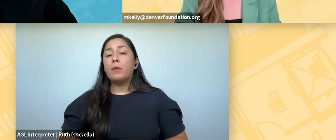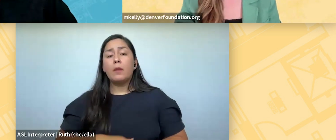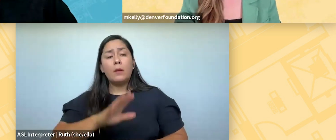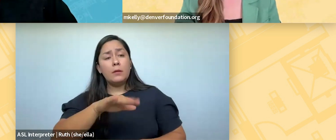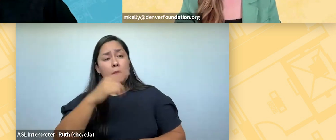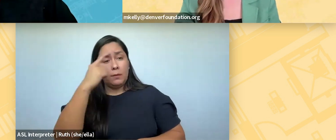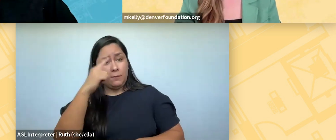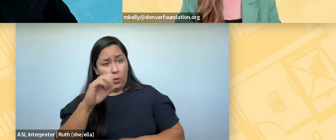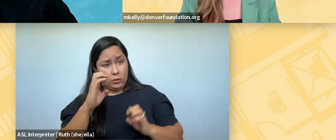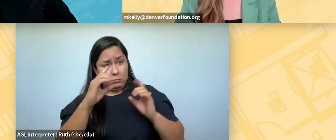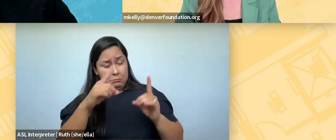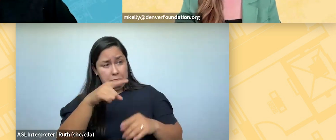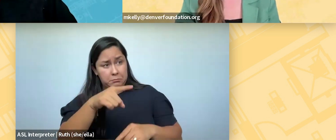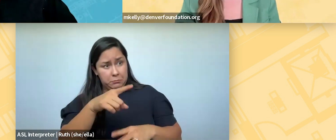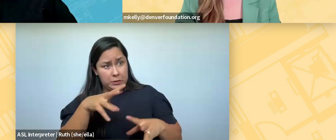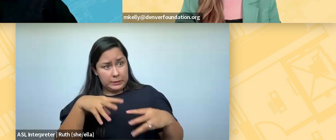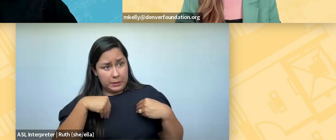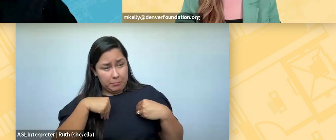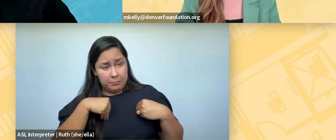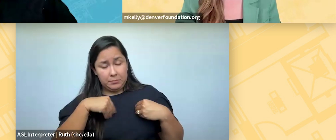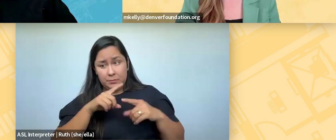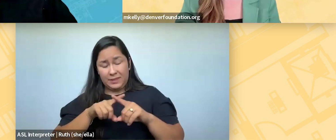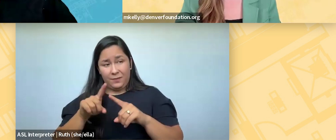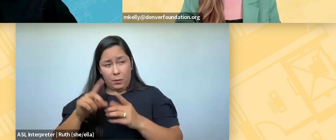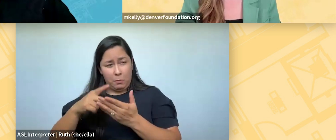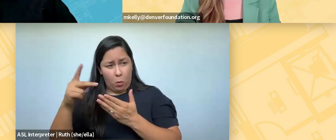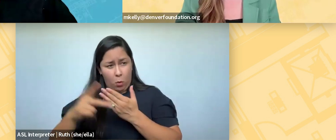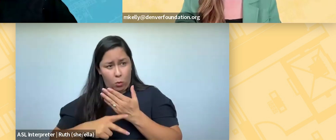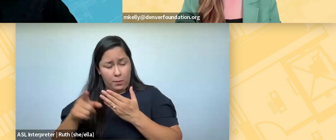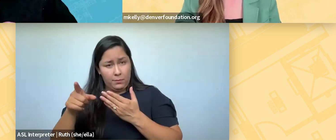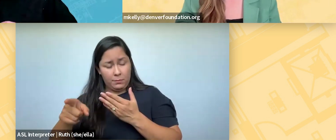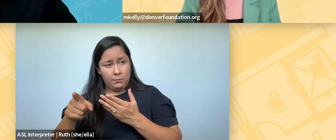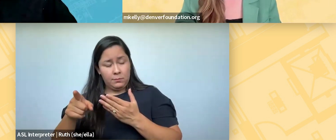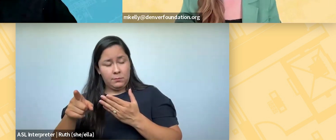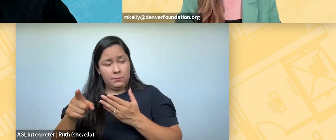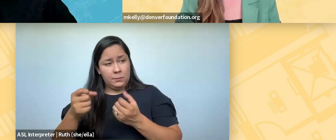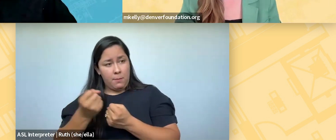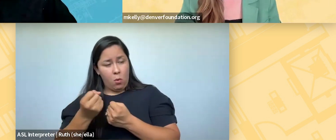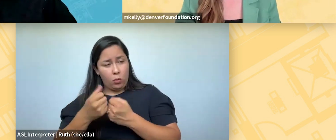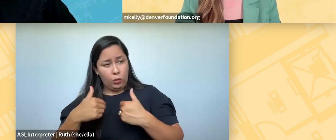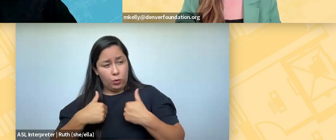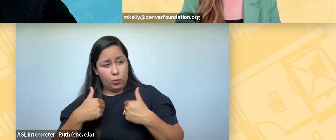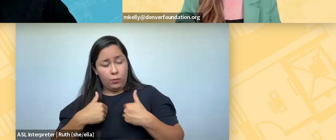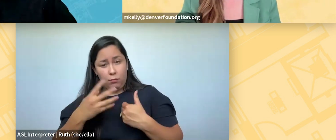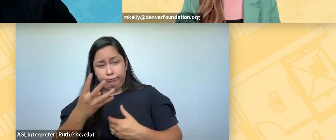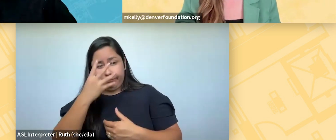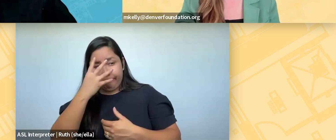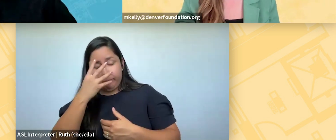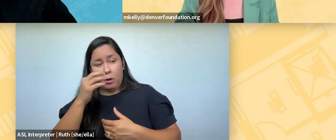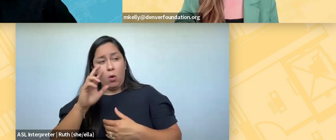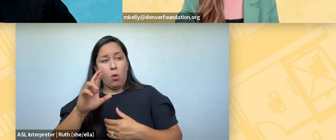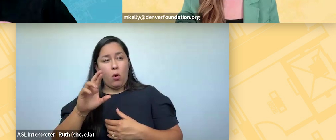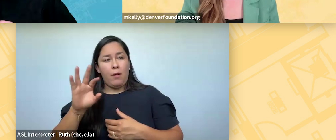education, do you accept applications for programs that support youth who are incarcerated or who are in step-down facilities or